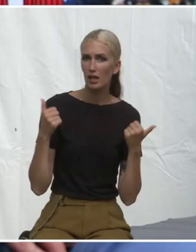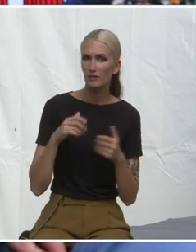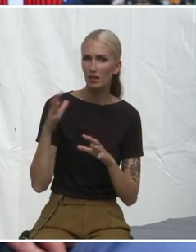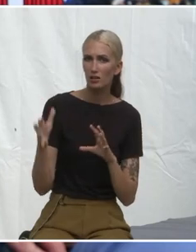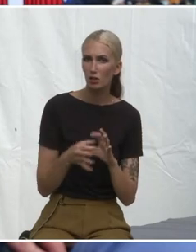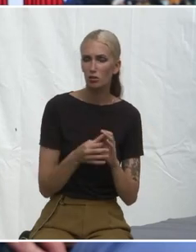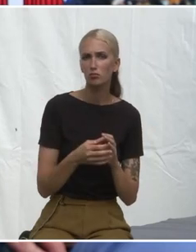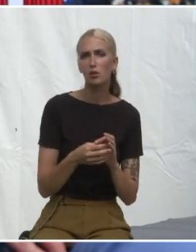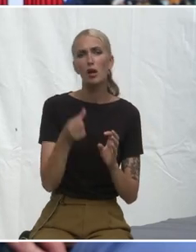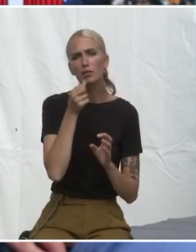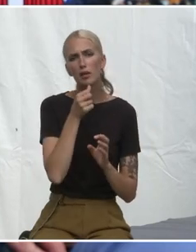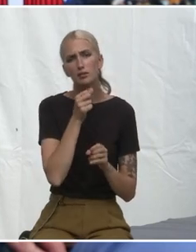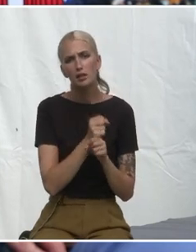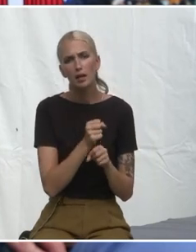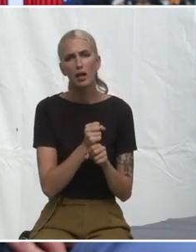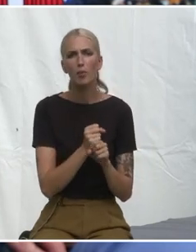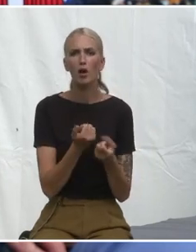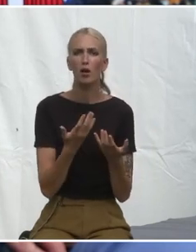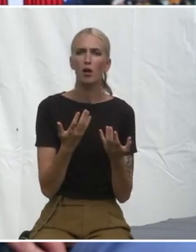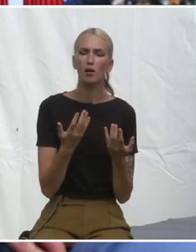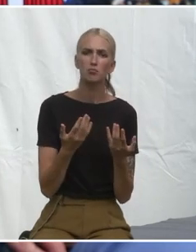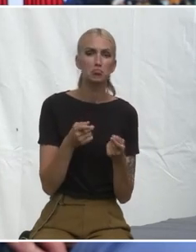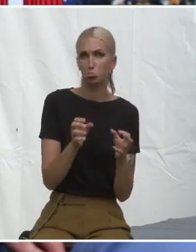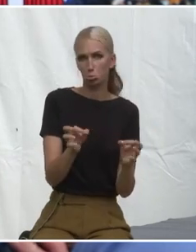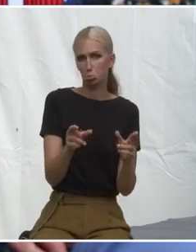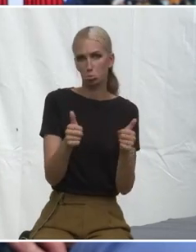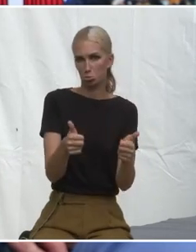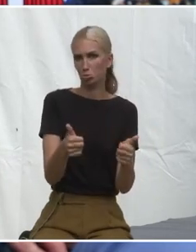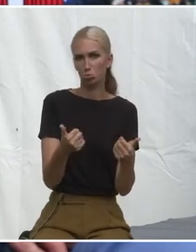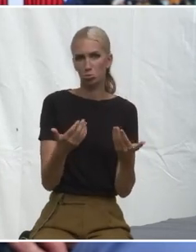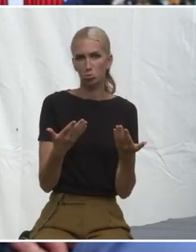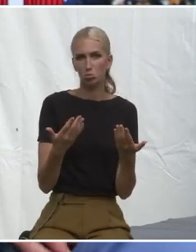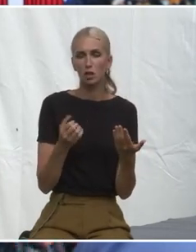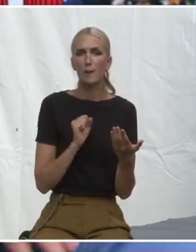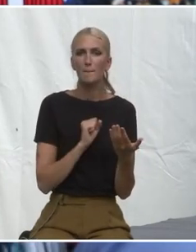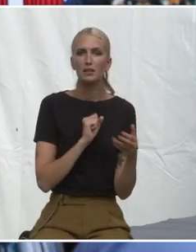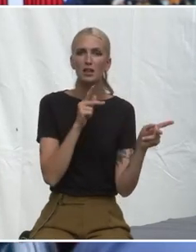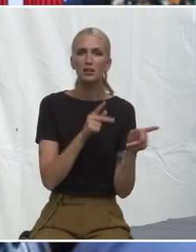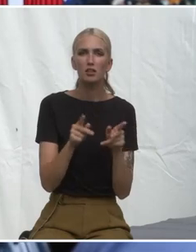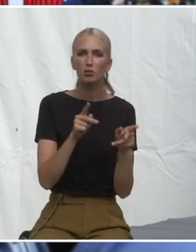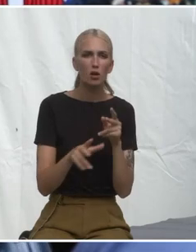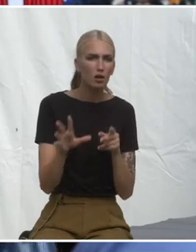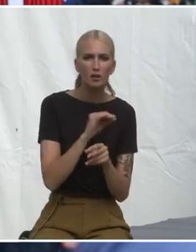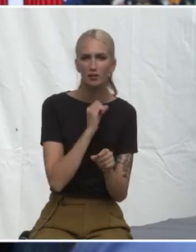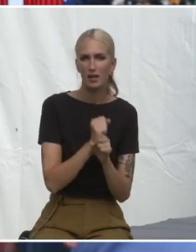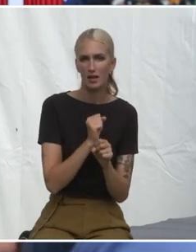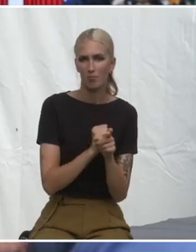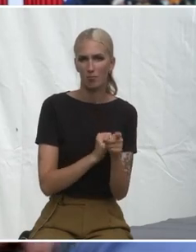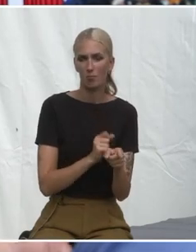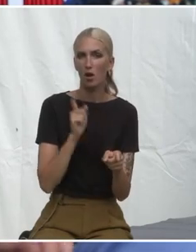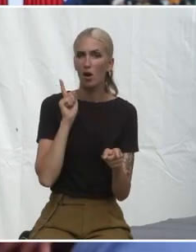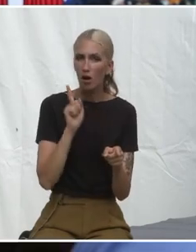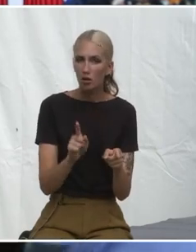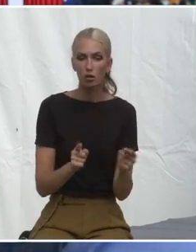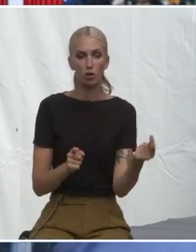some tests maybe, if you're part of a screening, that's excellent. Because screening is something everybody do. But when you come